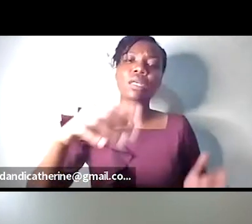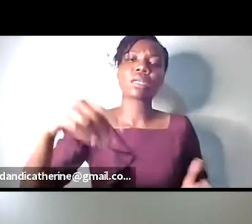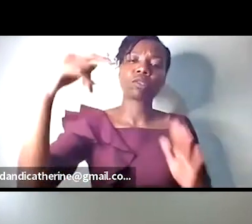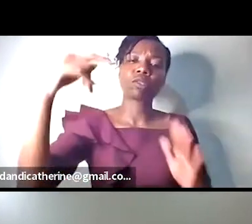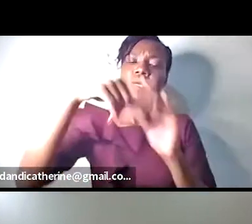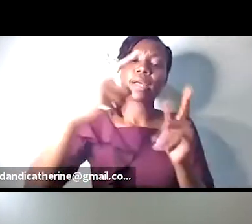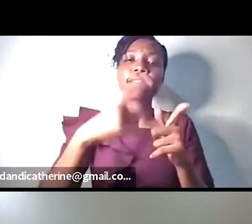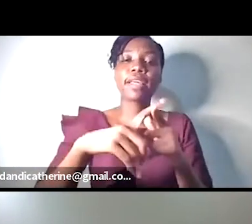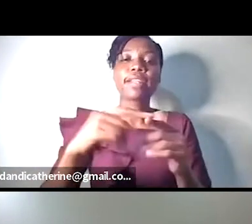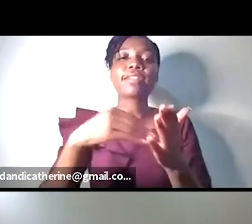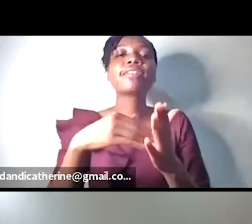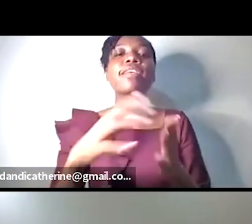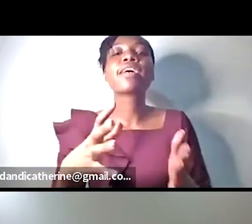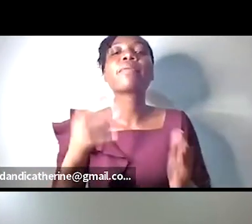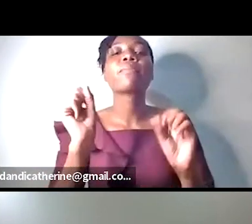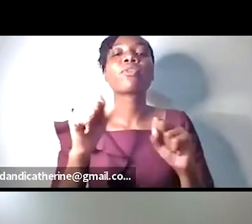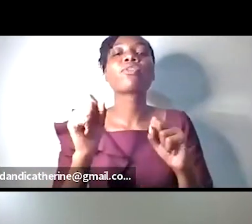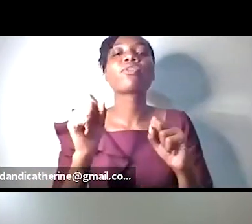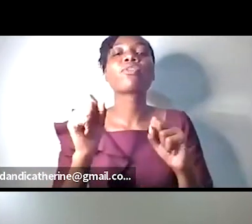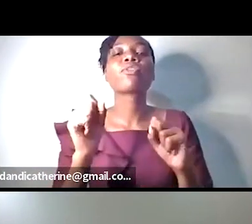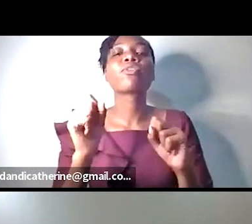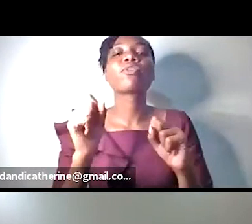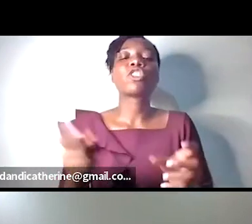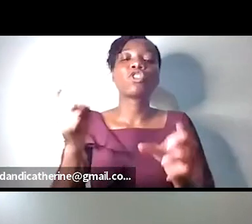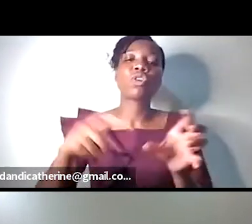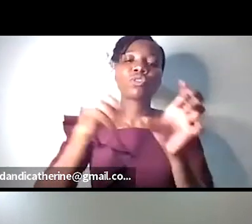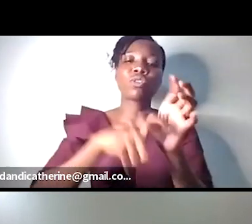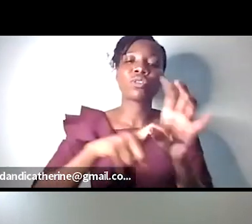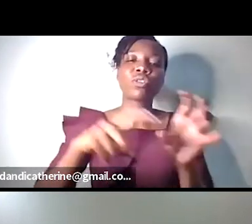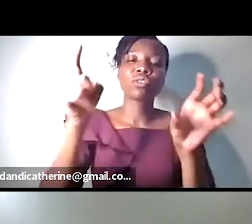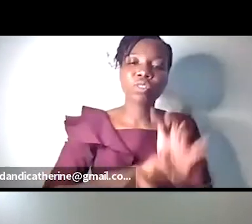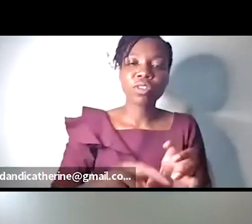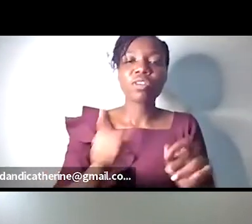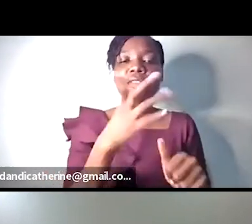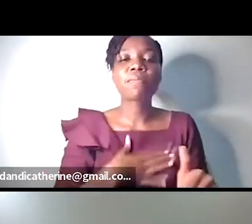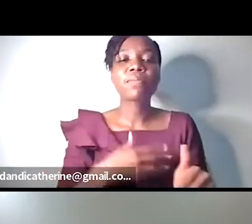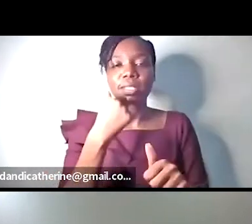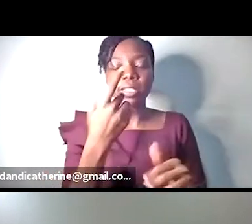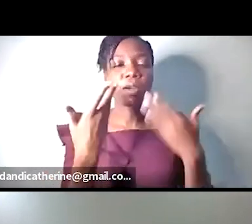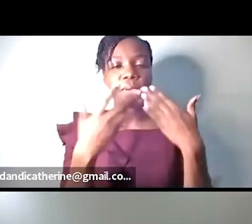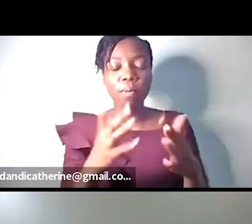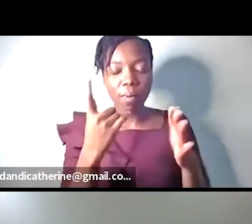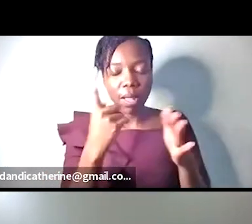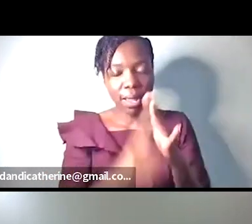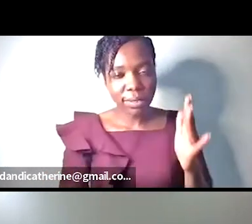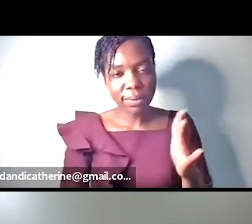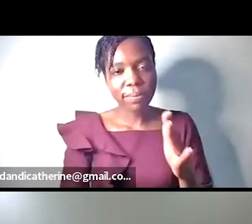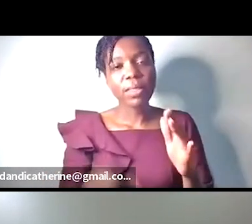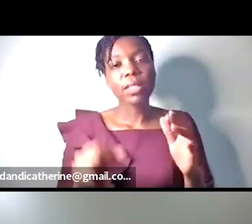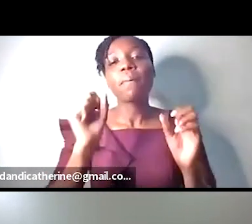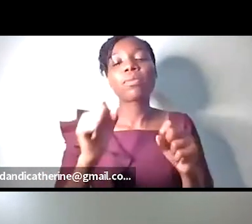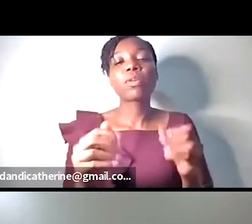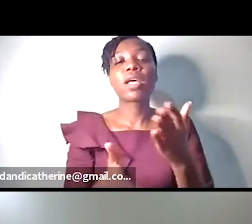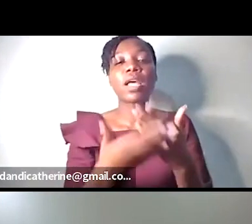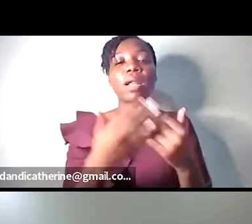am. And in my role as district governor nominee, I have said I will enable as many women as possible to get to